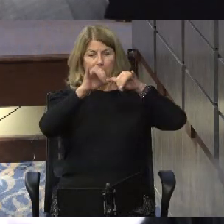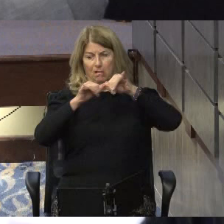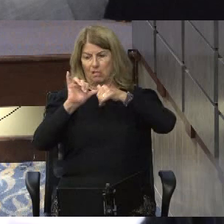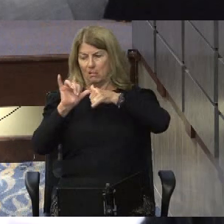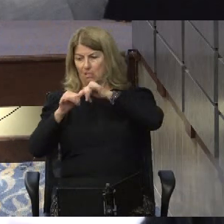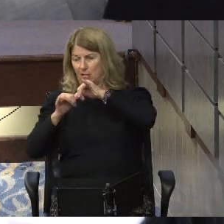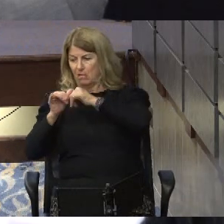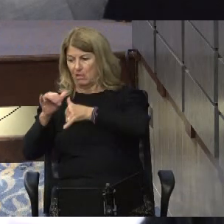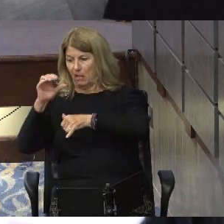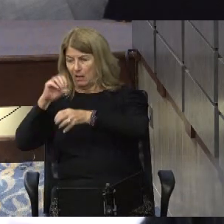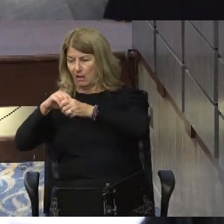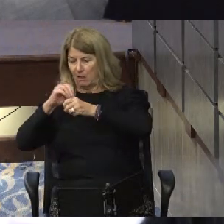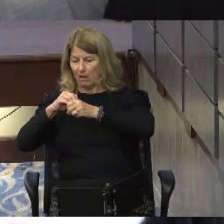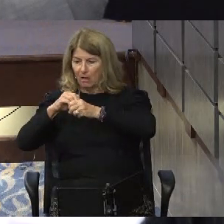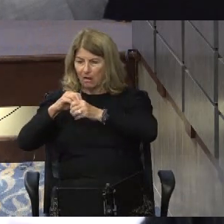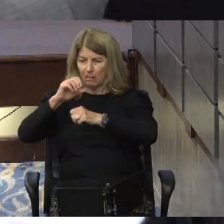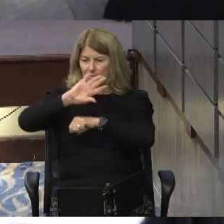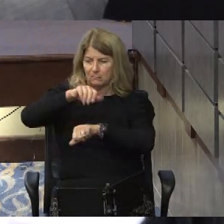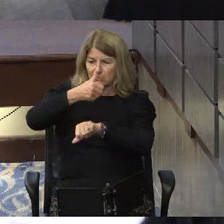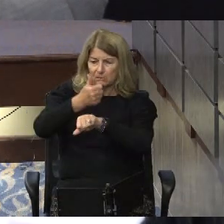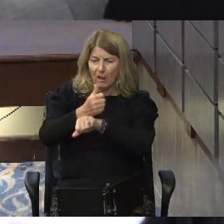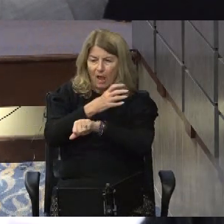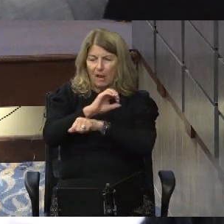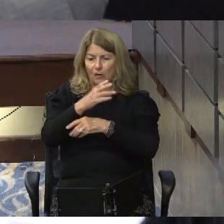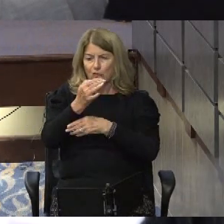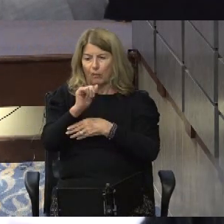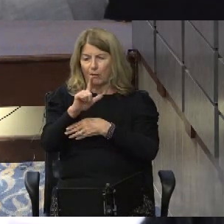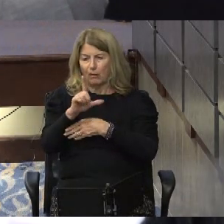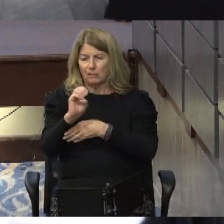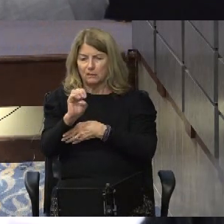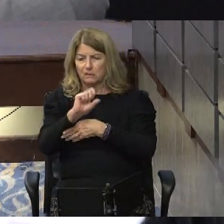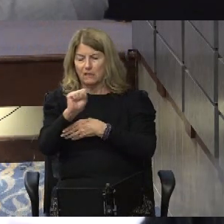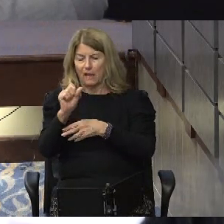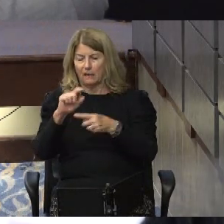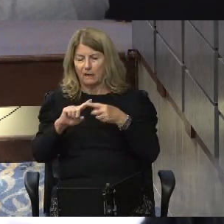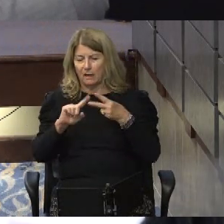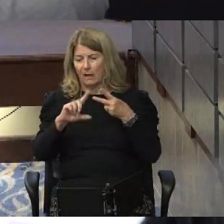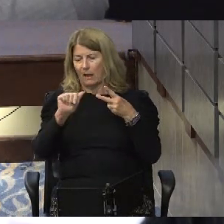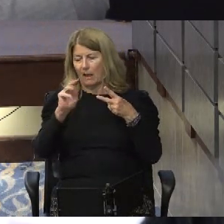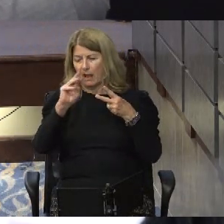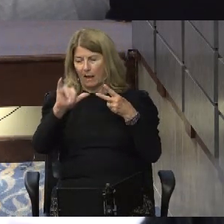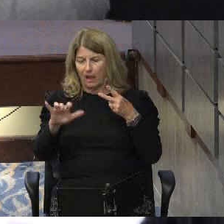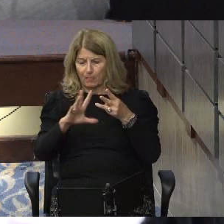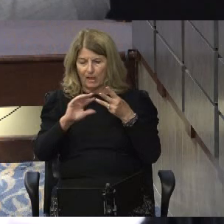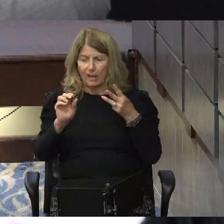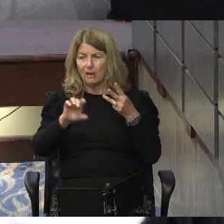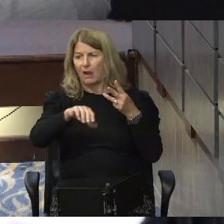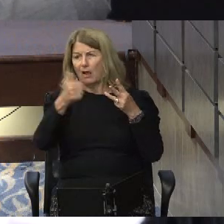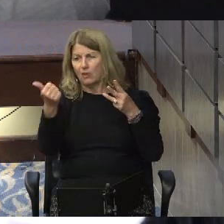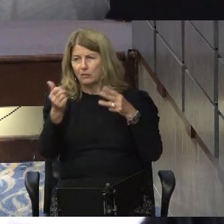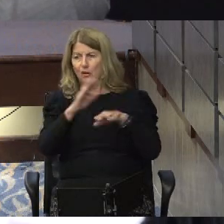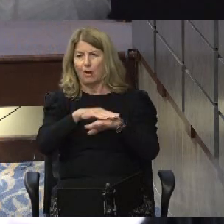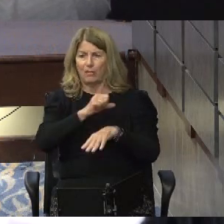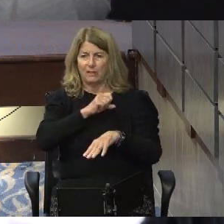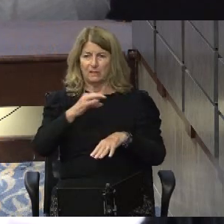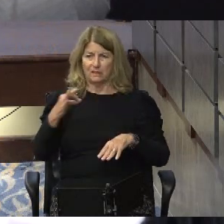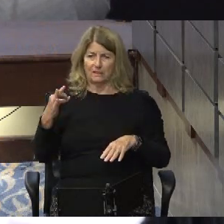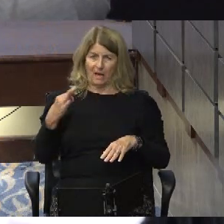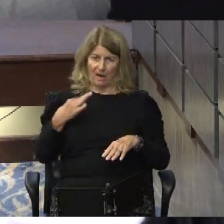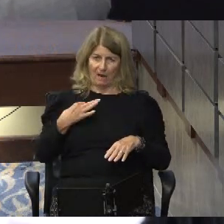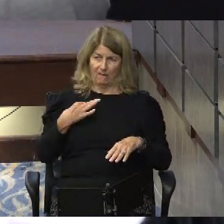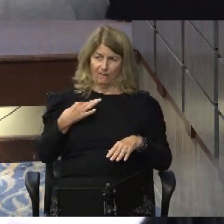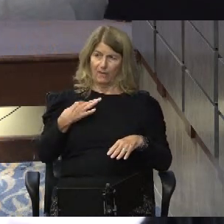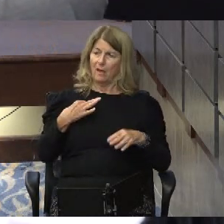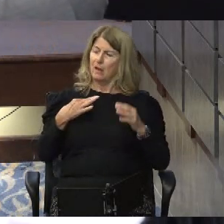done. And Charles and Amy Bellarly Highland and Roger Glick and folks like that on our staff are meeting multiple meetings